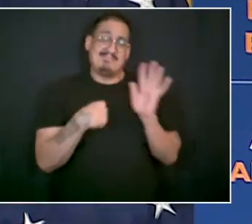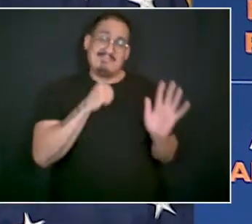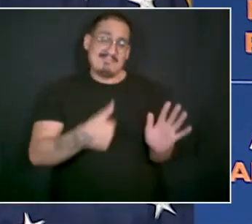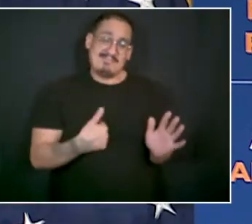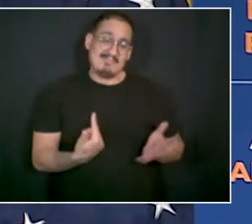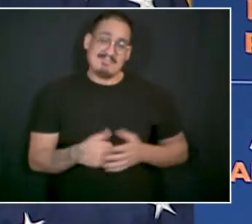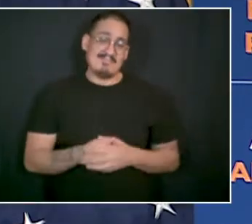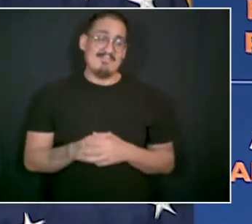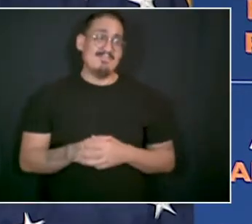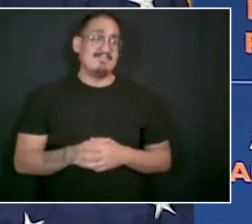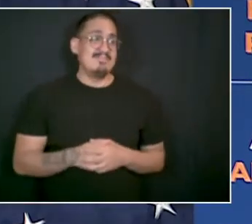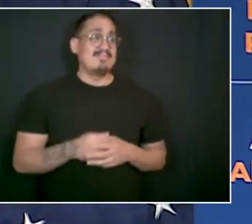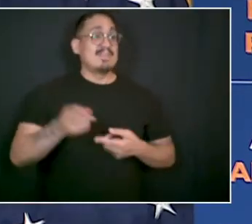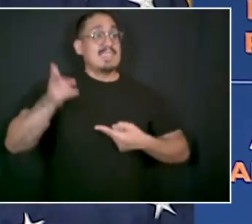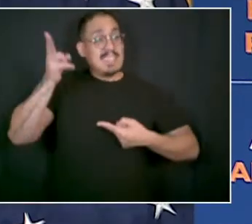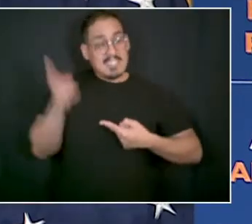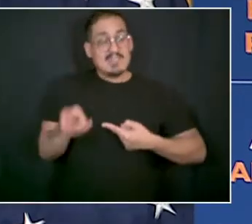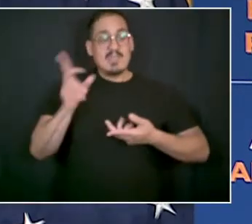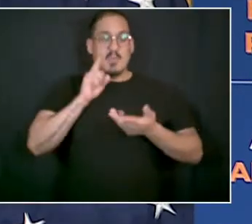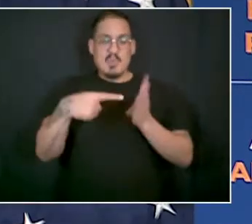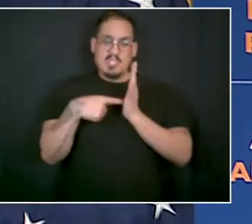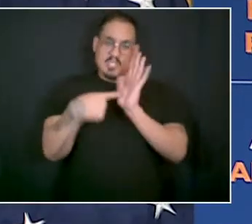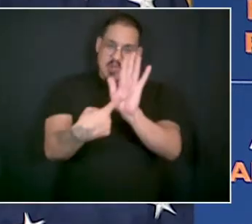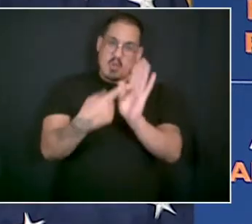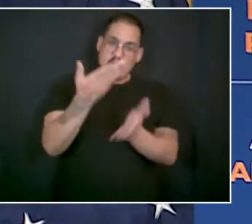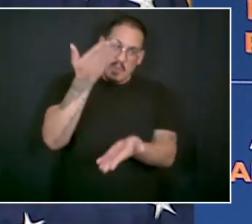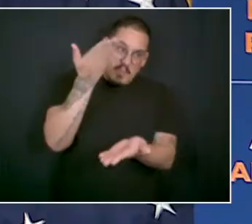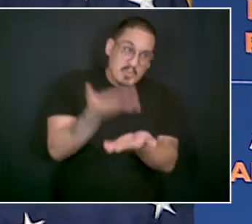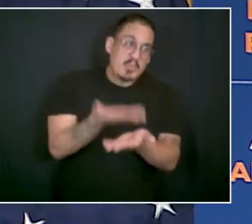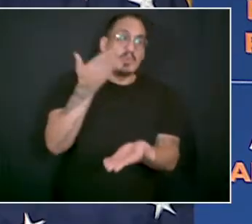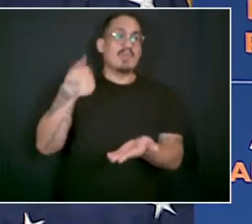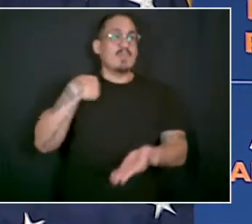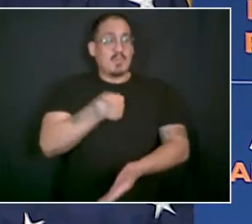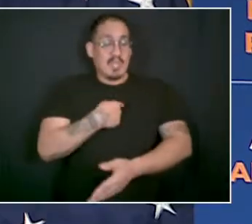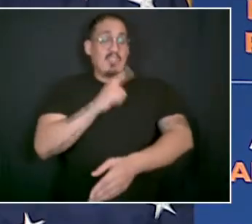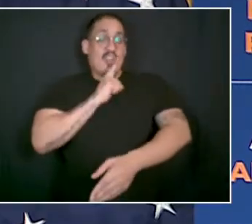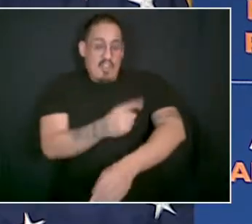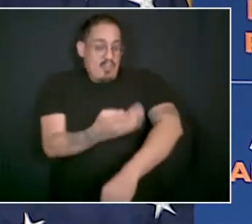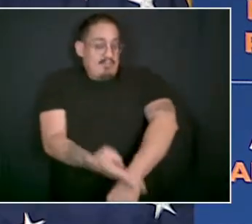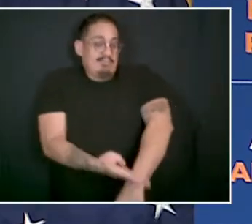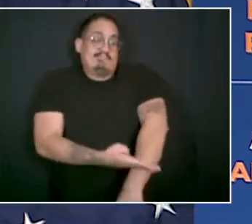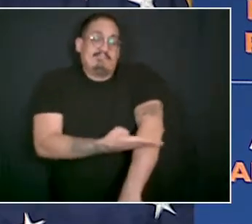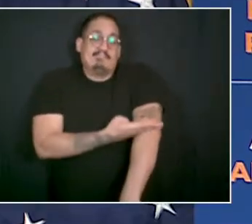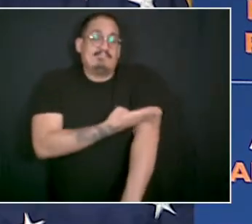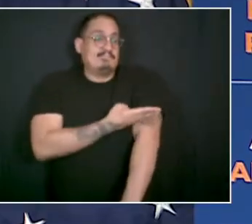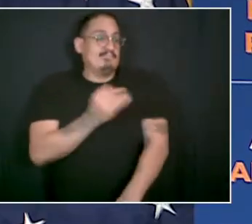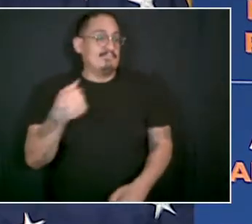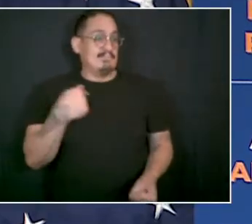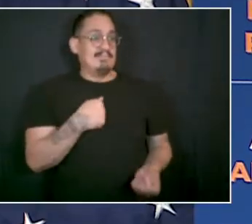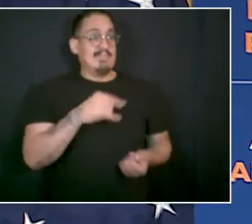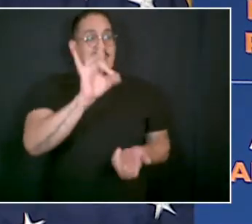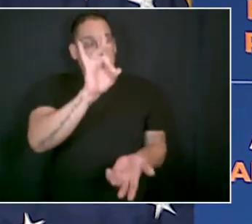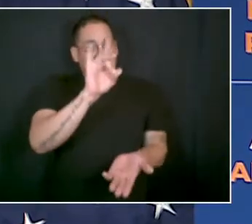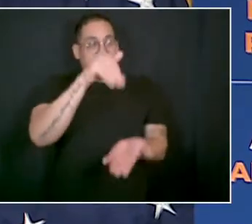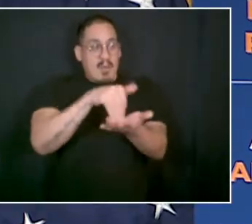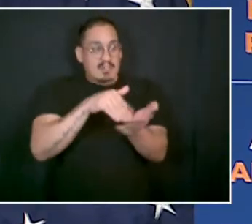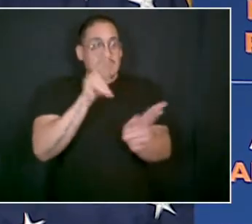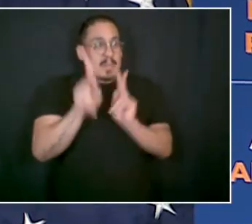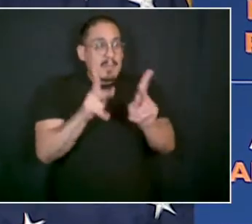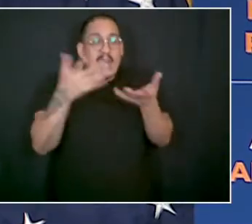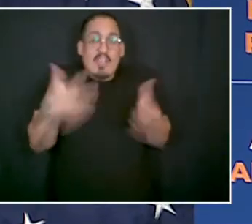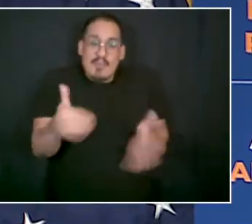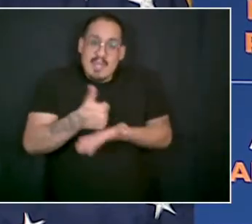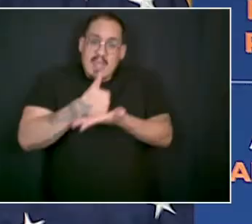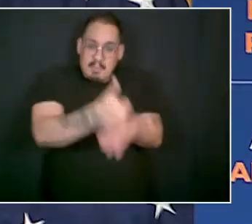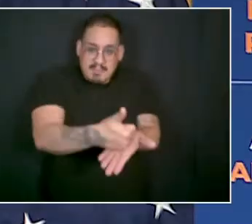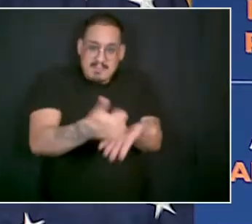making inroads. 8,000 people we took off our system that was sleeping on our system, 8,000.